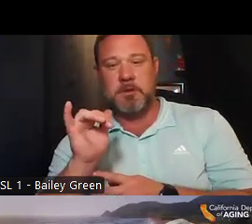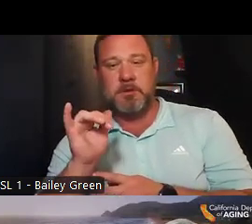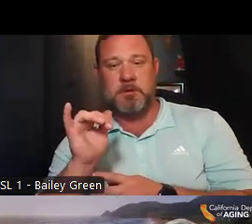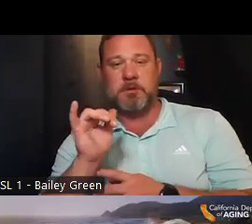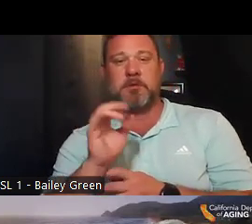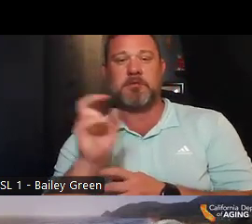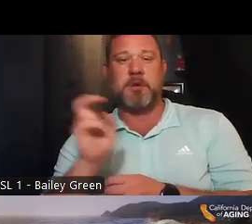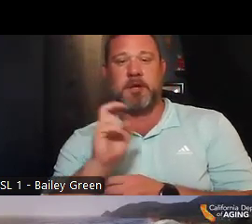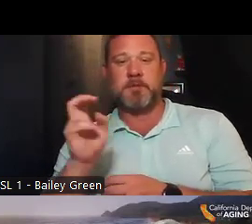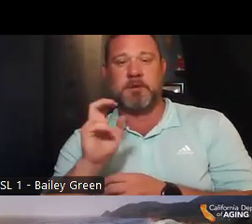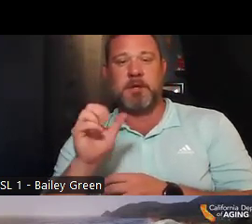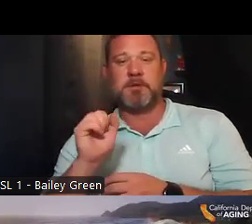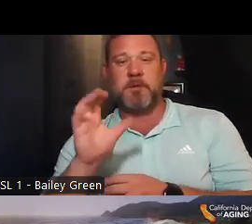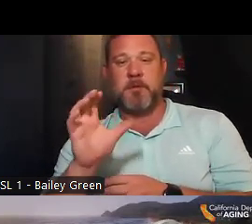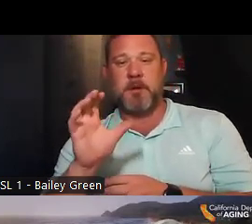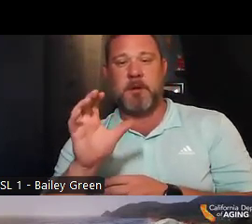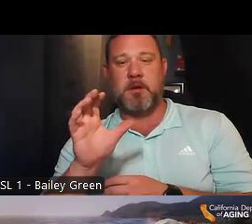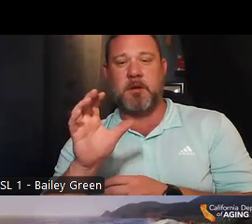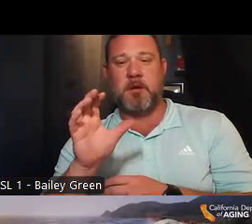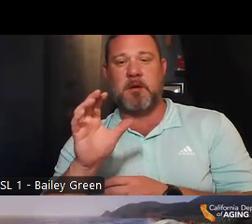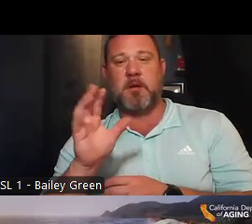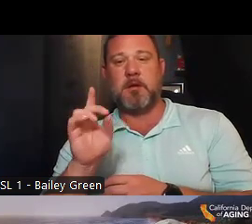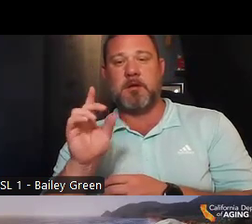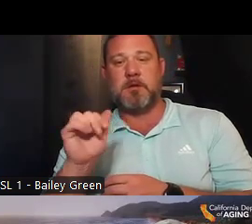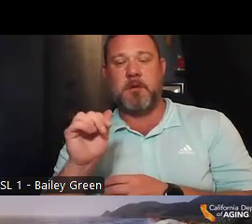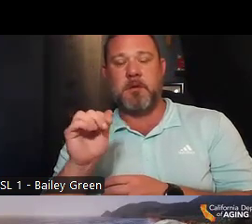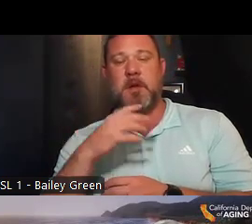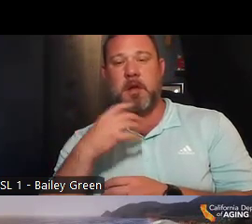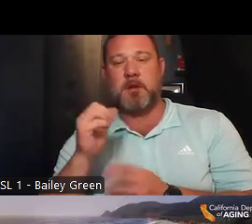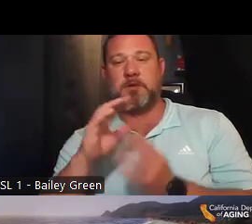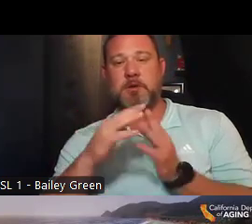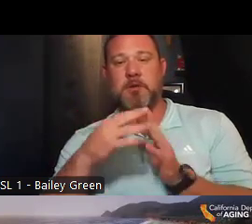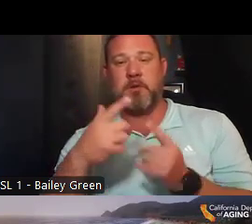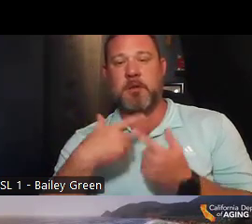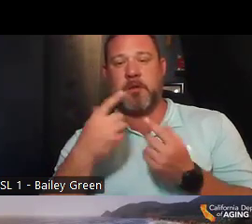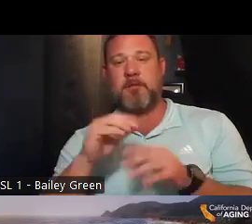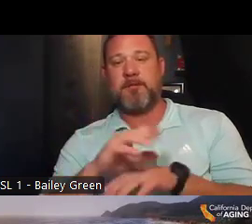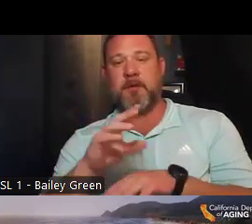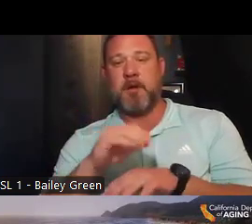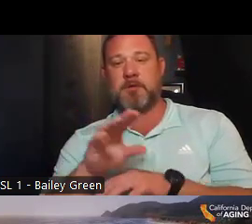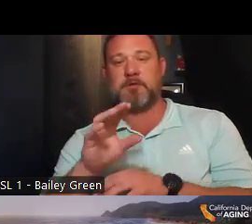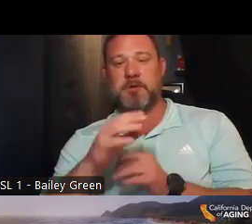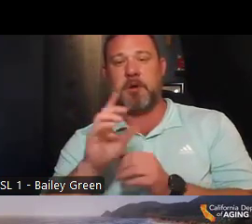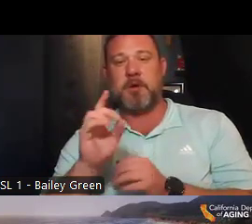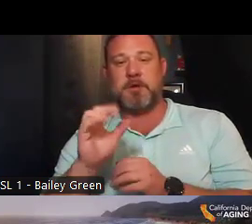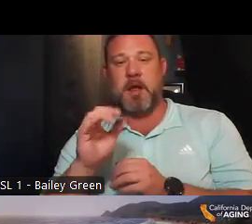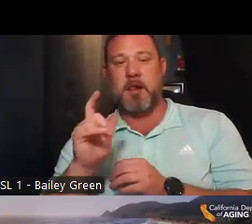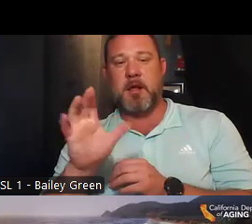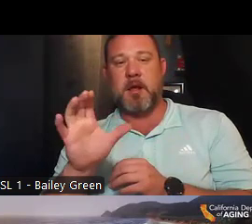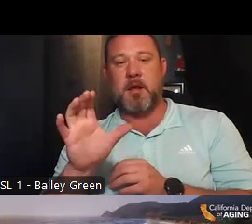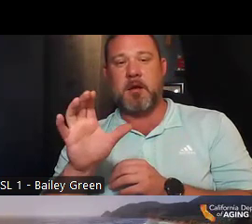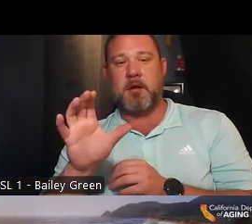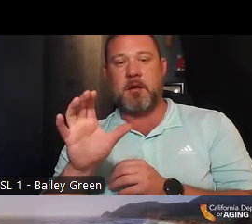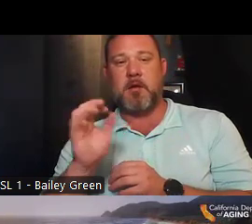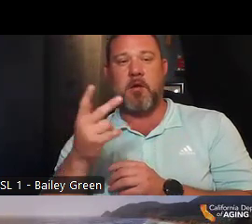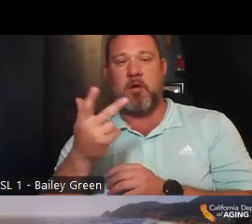of our Transportation Subcommittee of the Disability and Aging Community Living Advisory Committee, or DACLAC. All